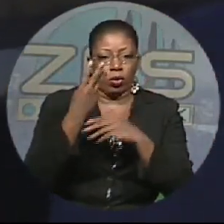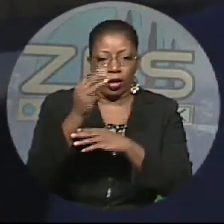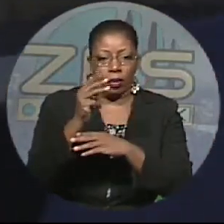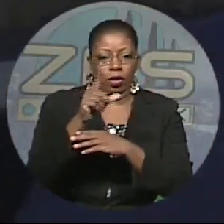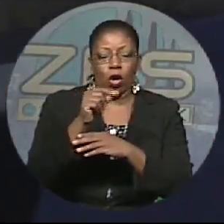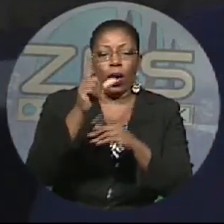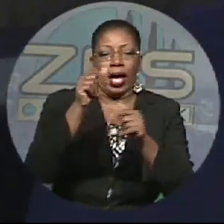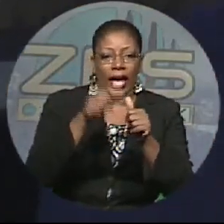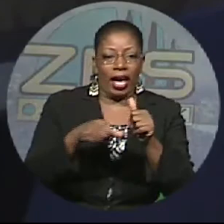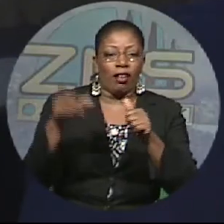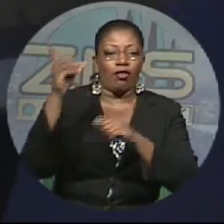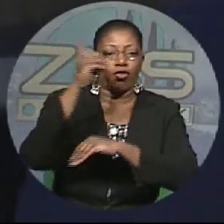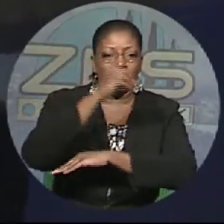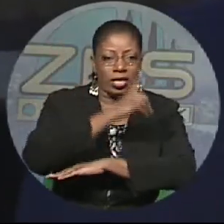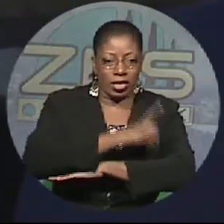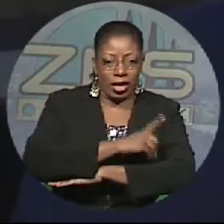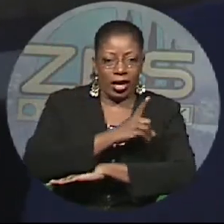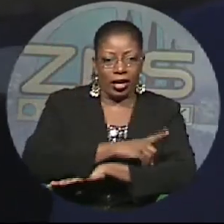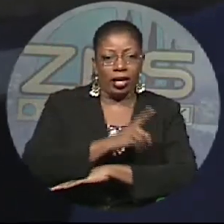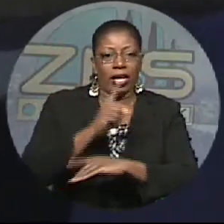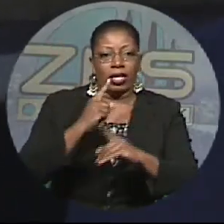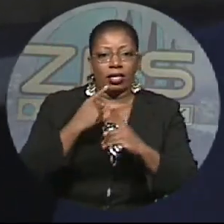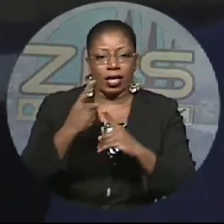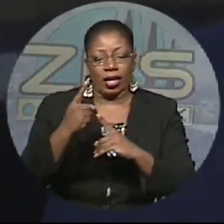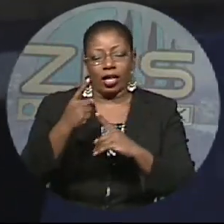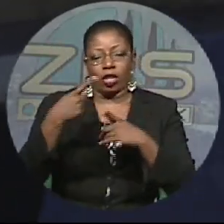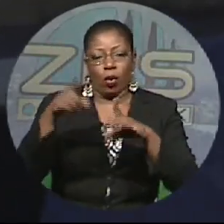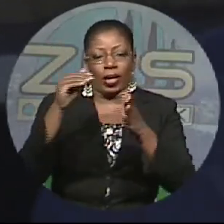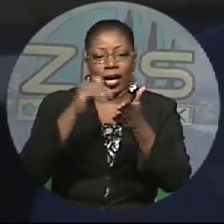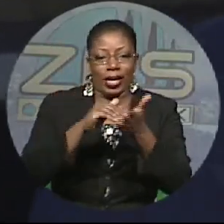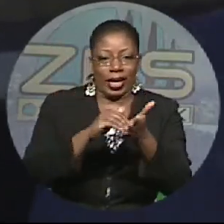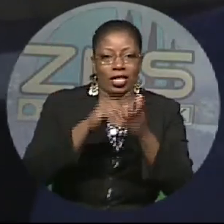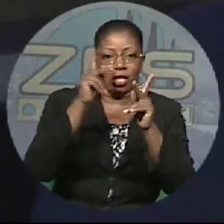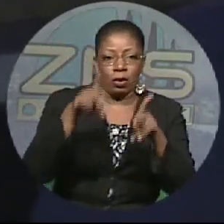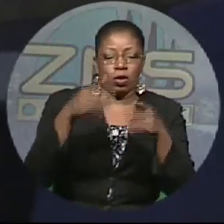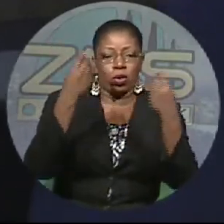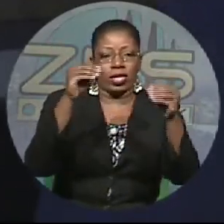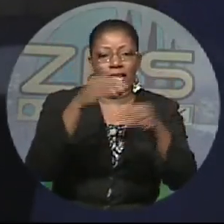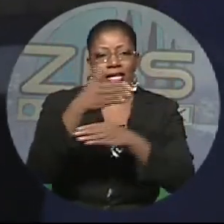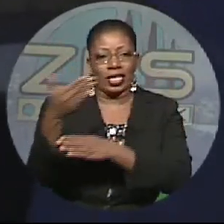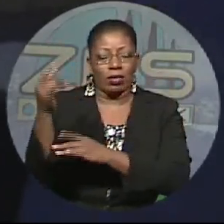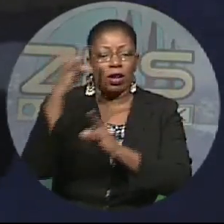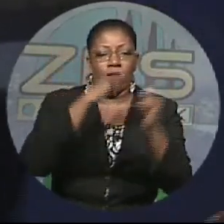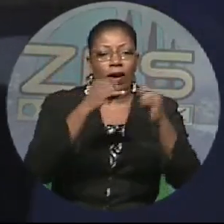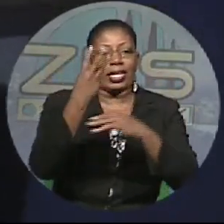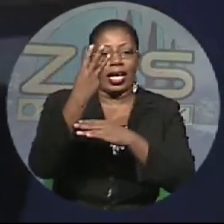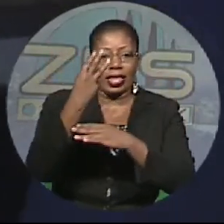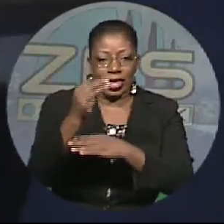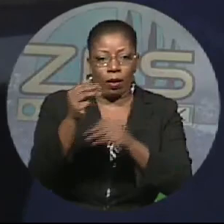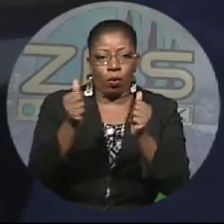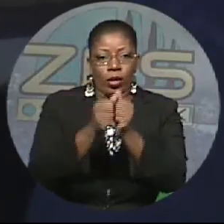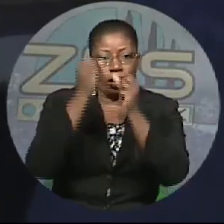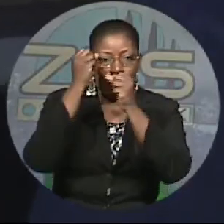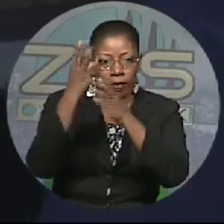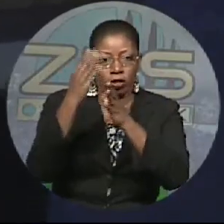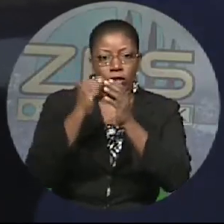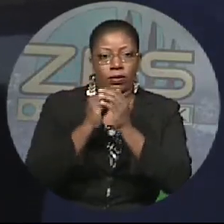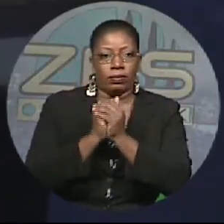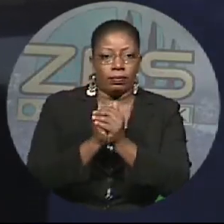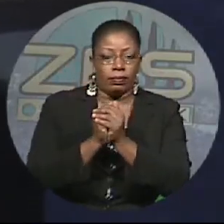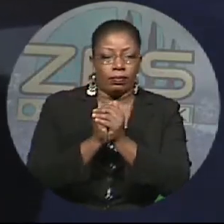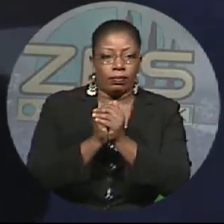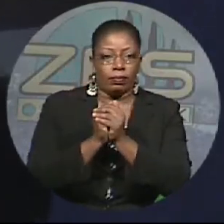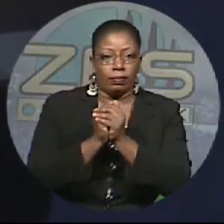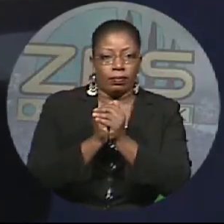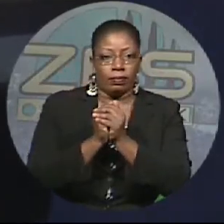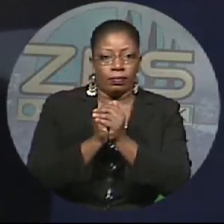out there every day bombarding these persons who are selling these illegal substances for those kids. We need to fight them with information. They're giving these kids